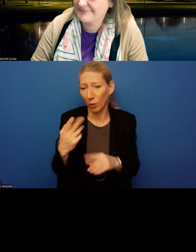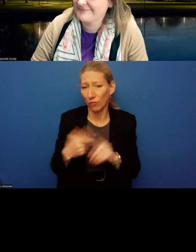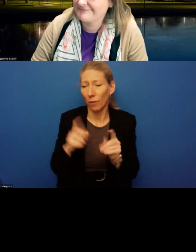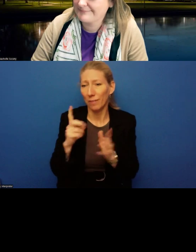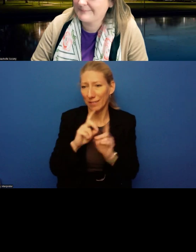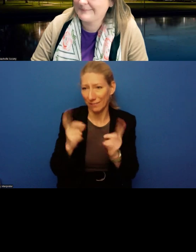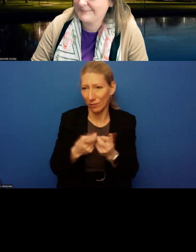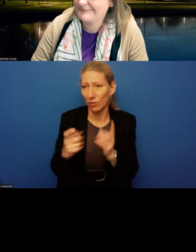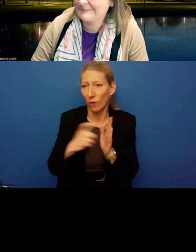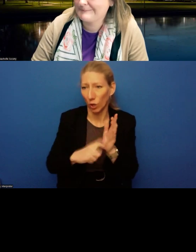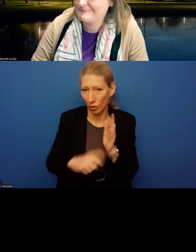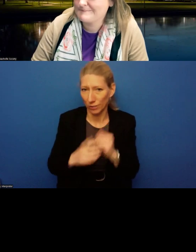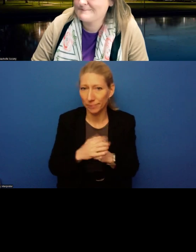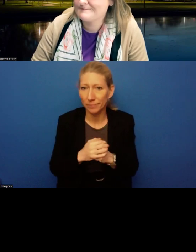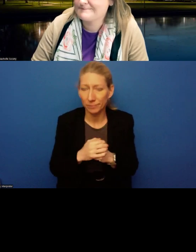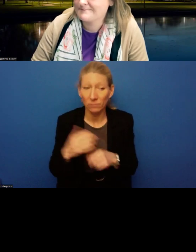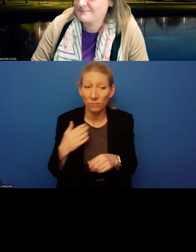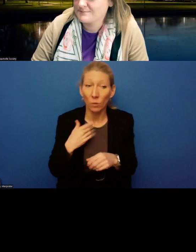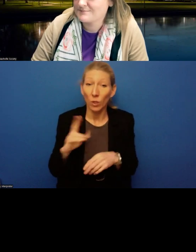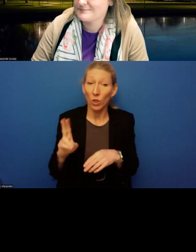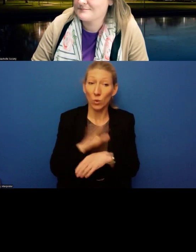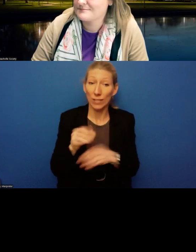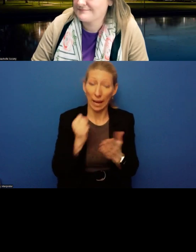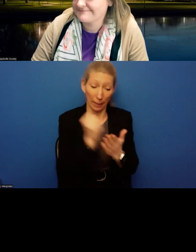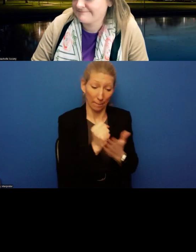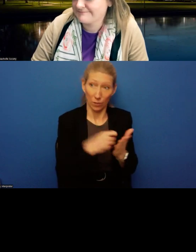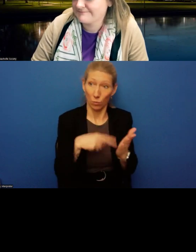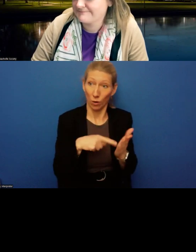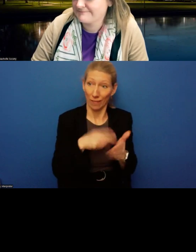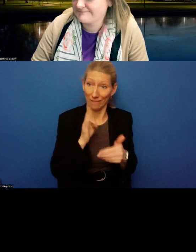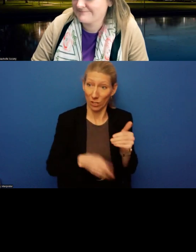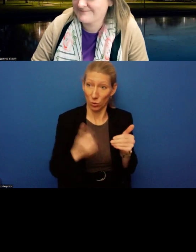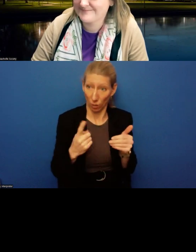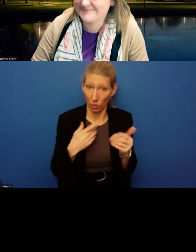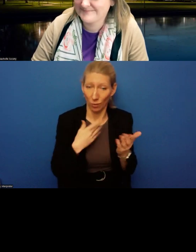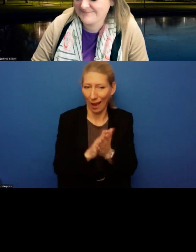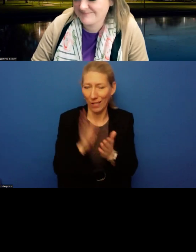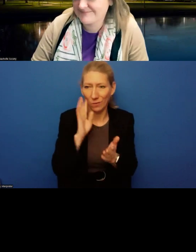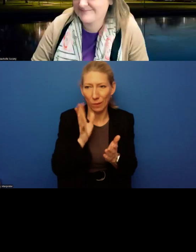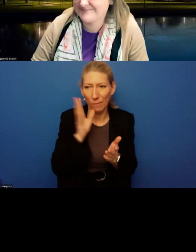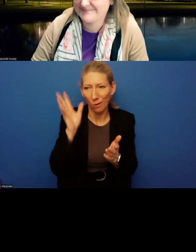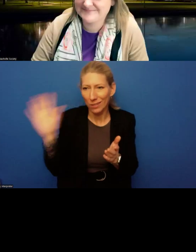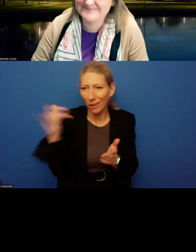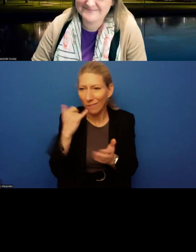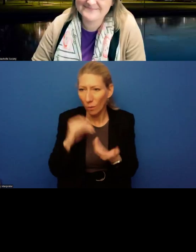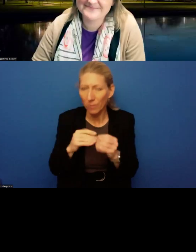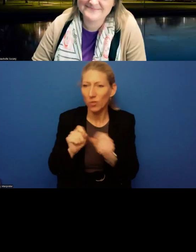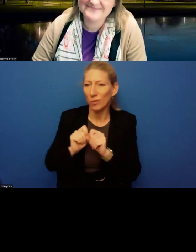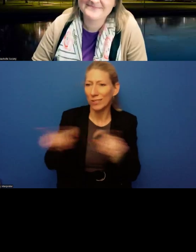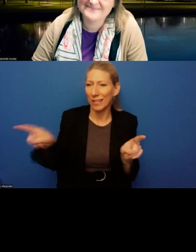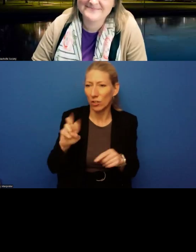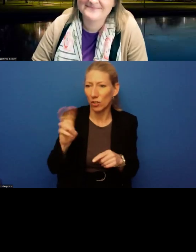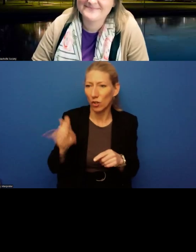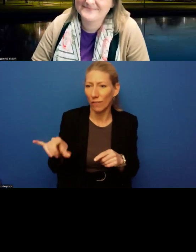of Archaeology. We used the completed passport booklets on which we had asked for parent phone numbers to send a survey the next